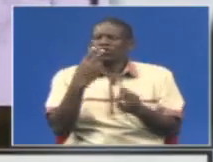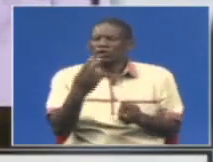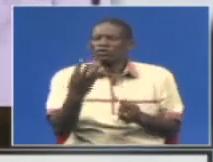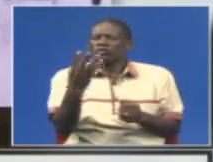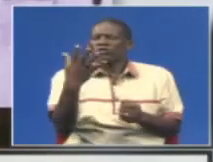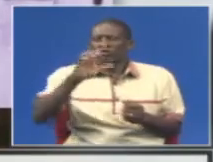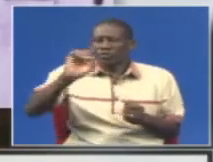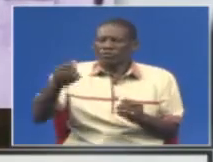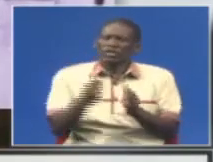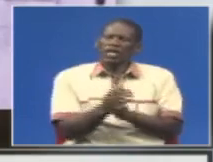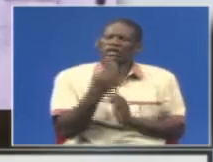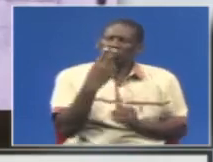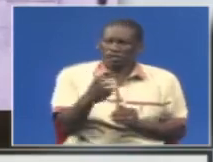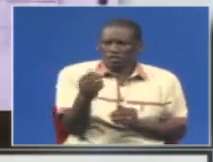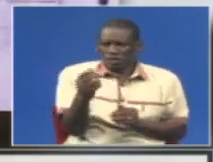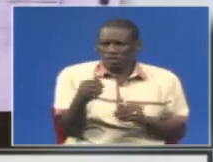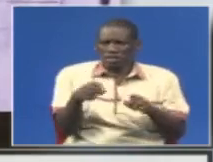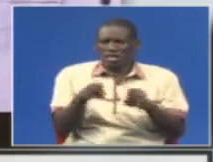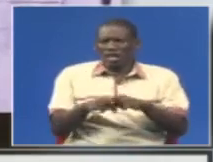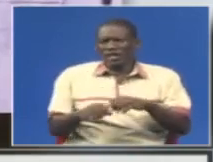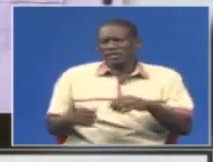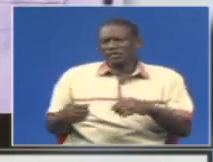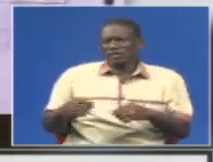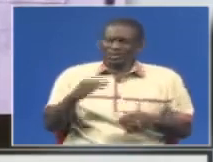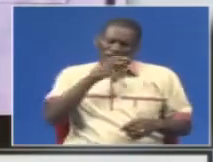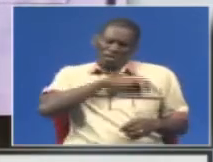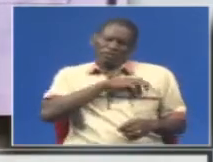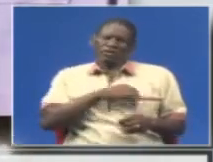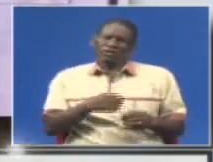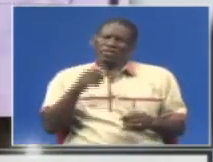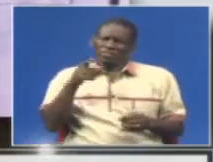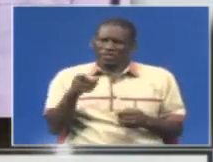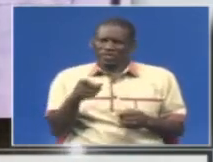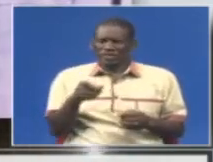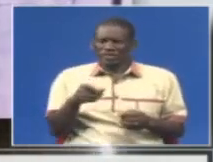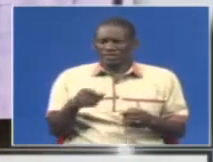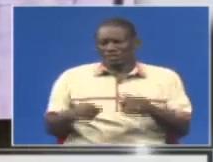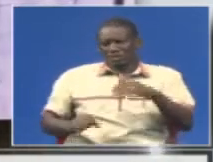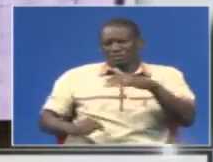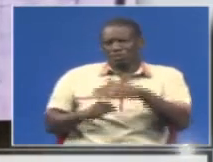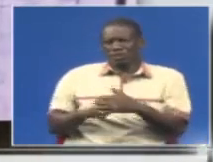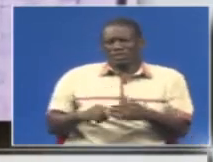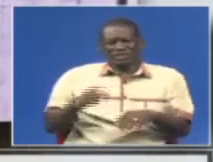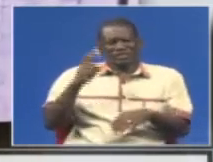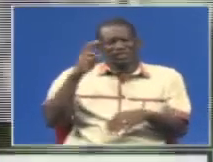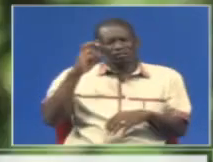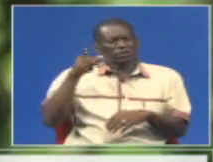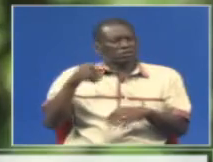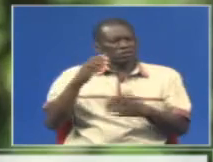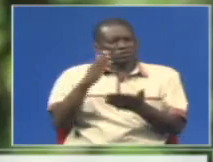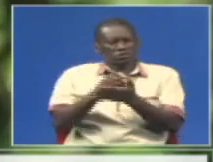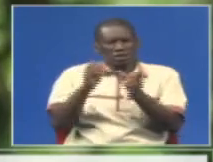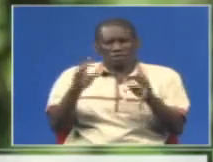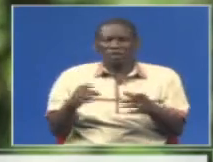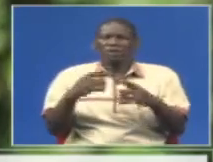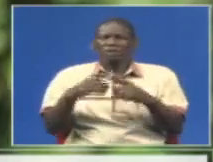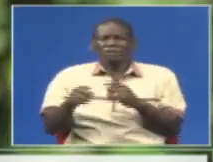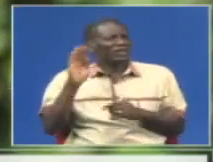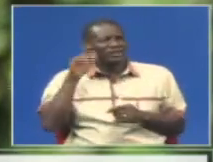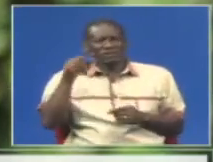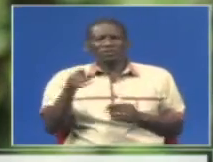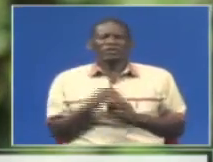245,200 Kenya shillings as facilitation. That facilitation is contested. But listen to